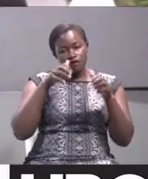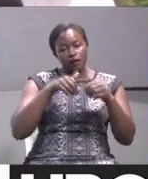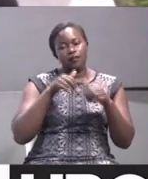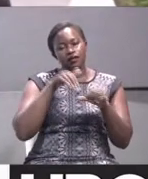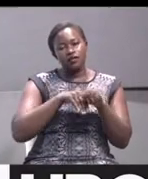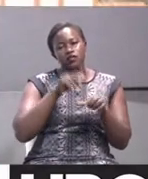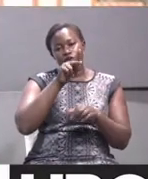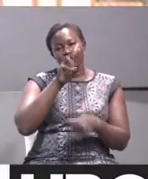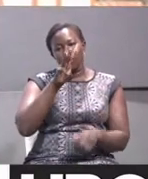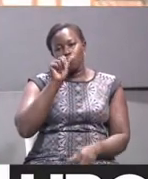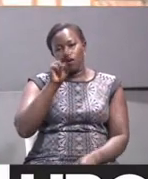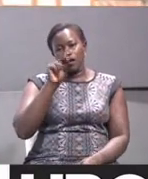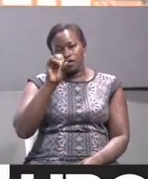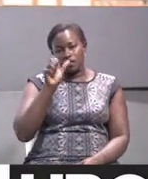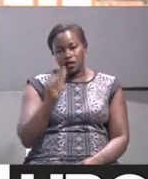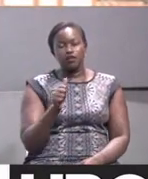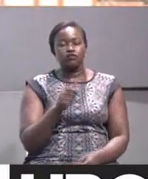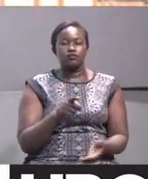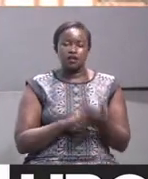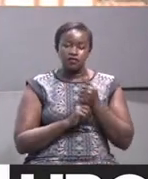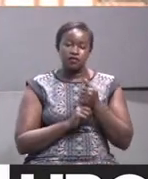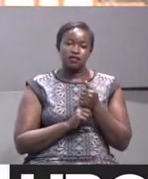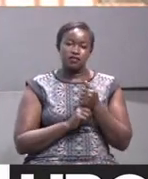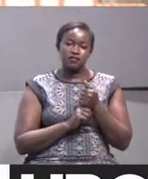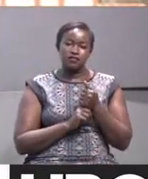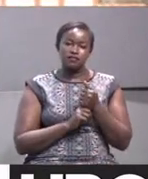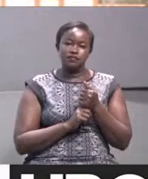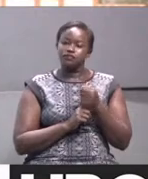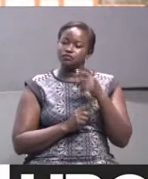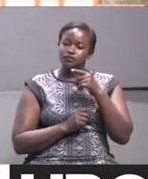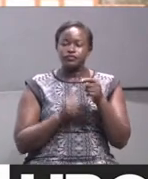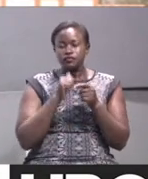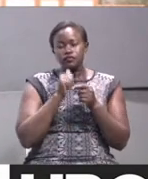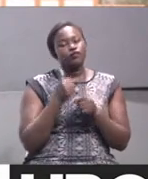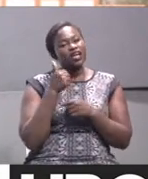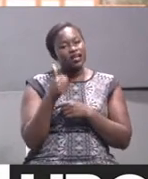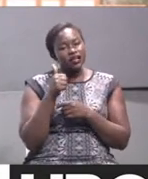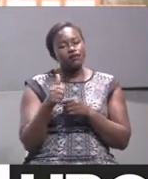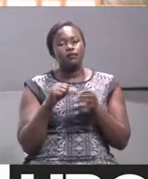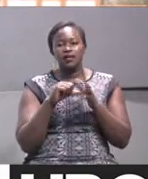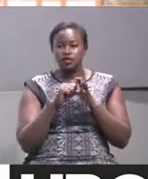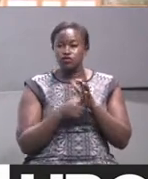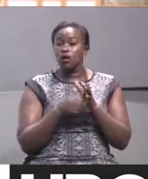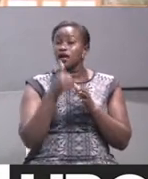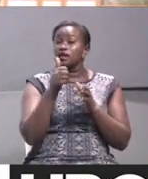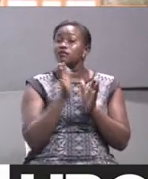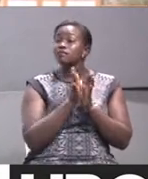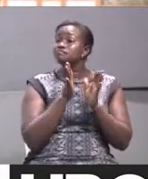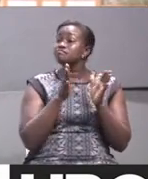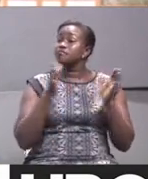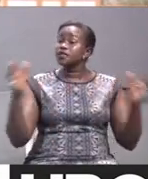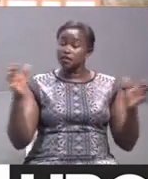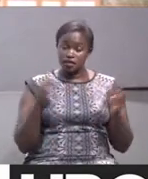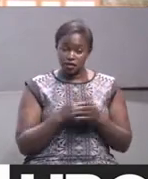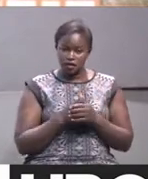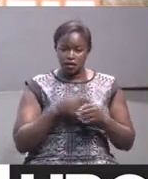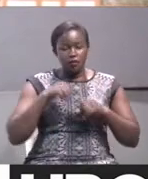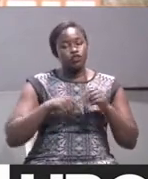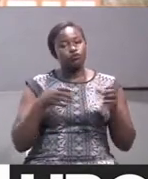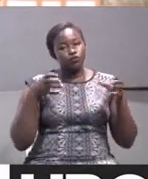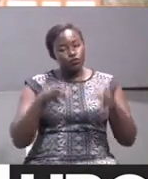benefit from this. It's not about politics, it's not about the NRM issue. It's all for all of us. NRM is a very wide party. NRM loves